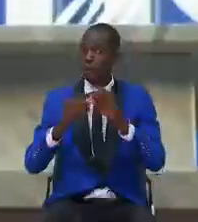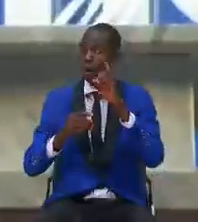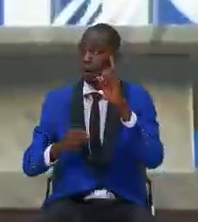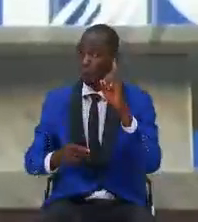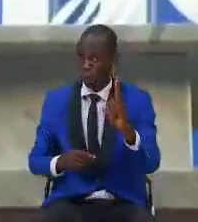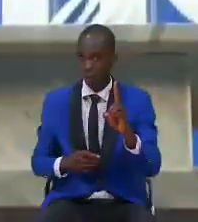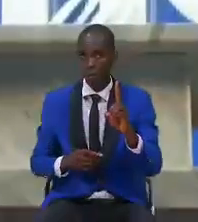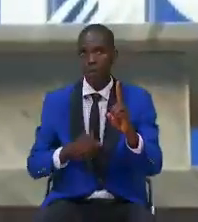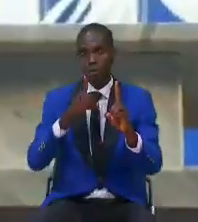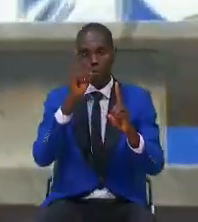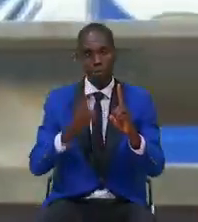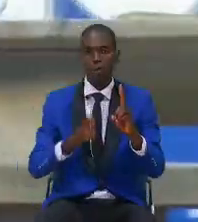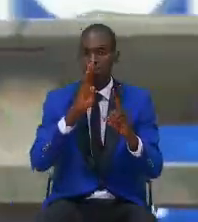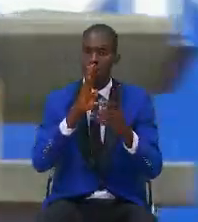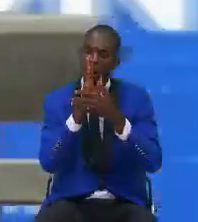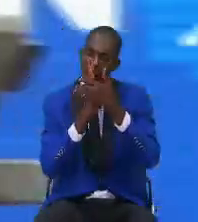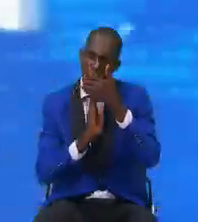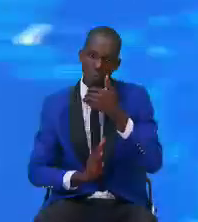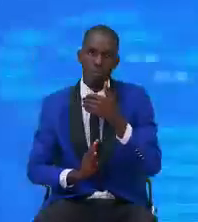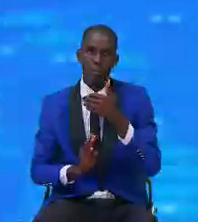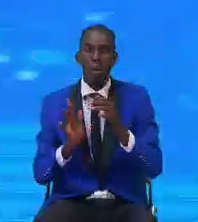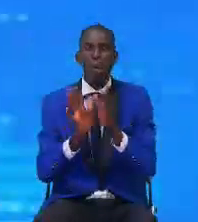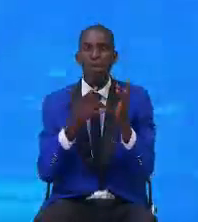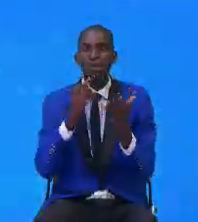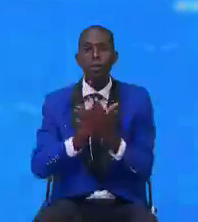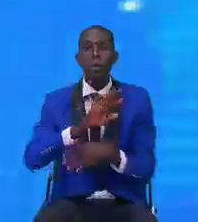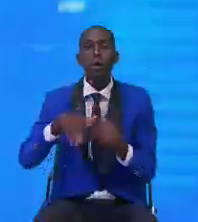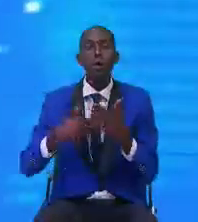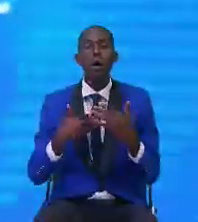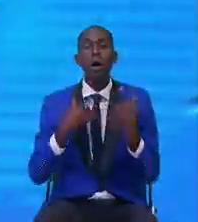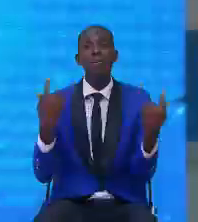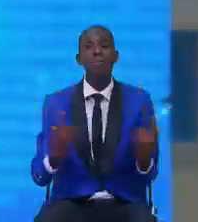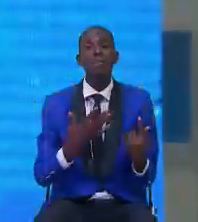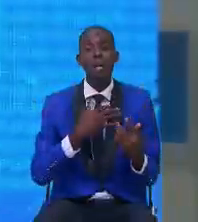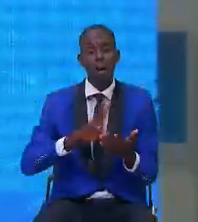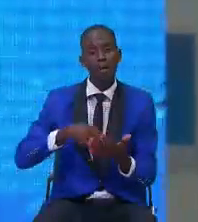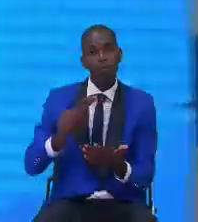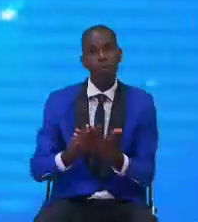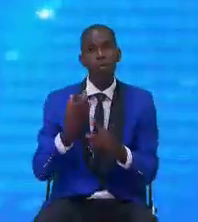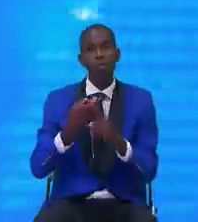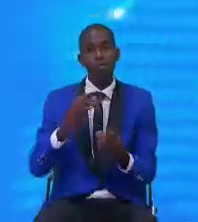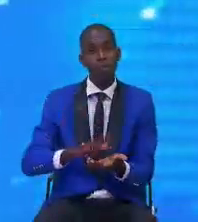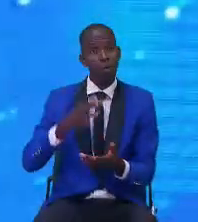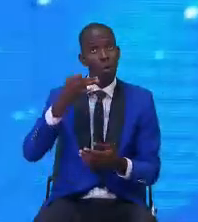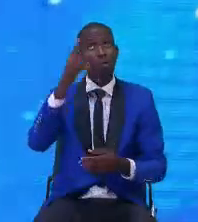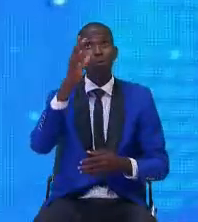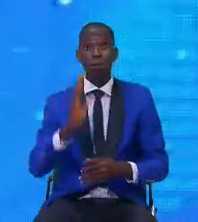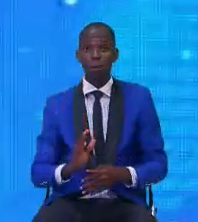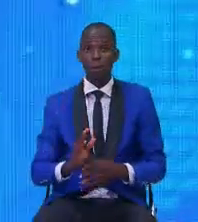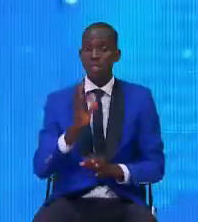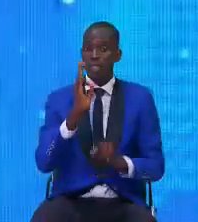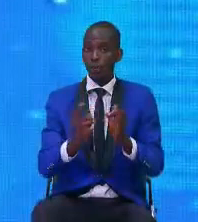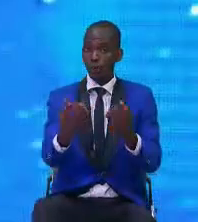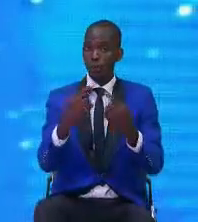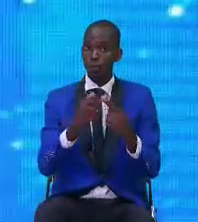one, humility. The Bible says, all have sinned and come short of the glory of God. And when you come to the Lord in that